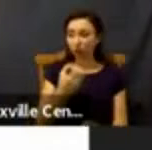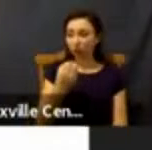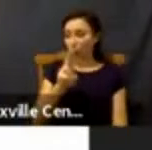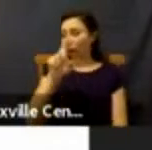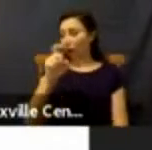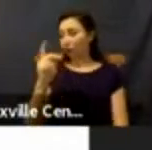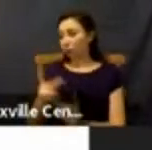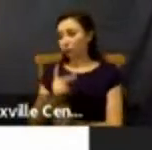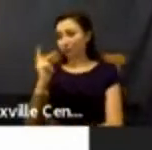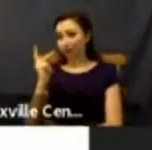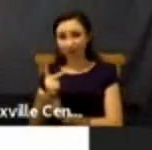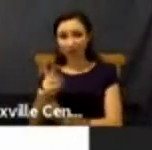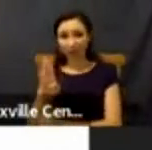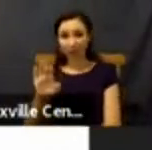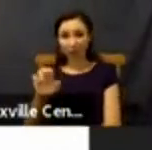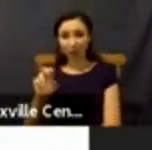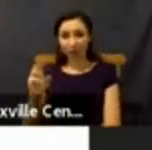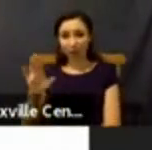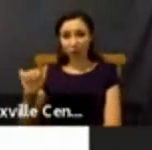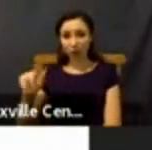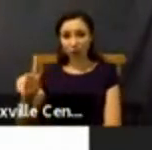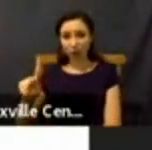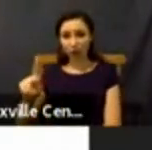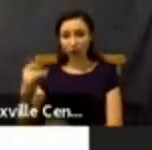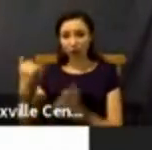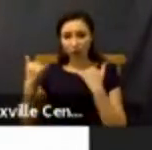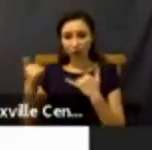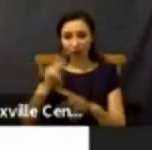our benchmarks and look at those?